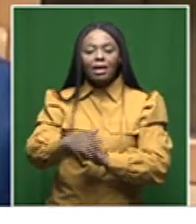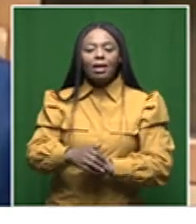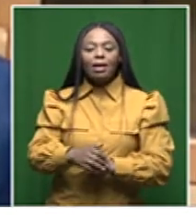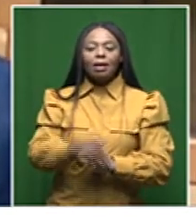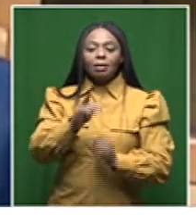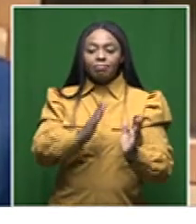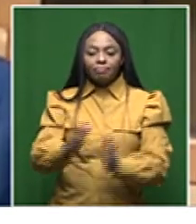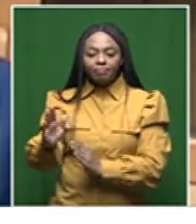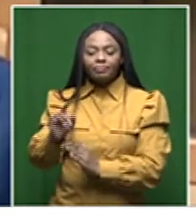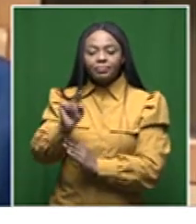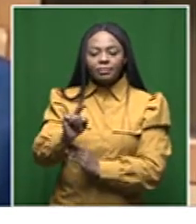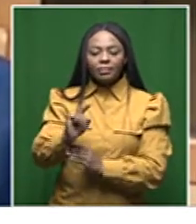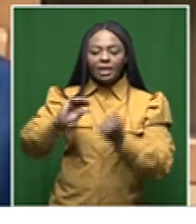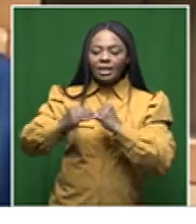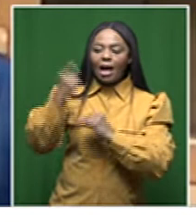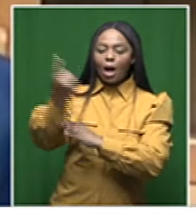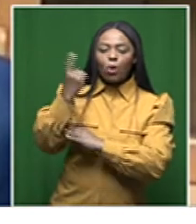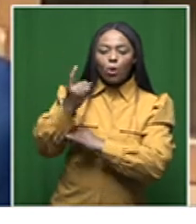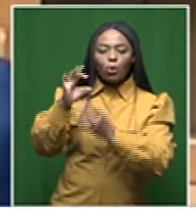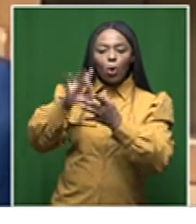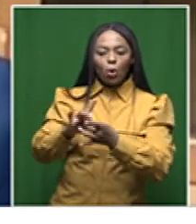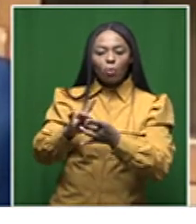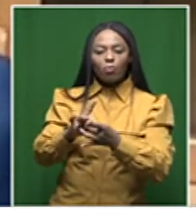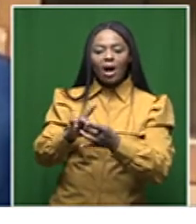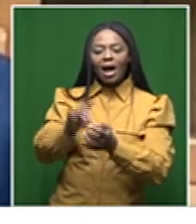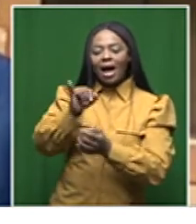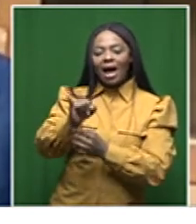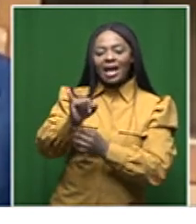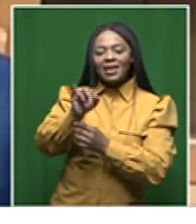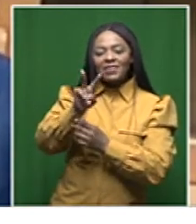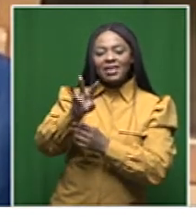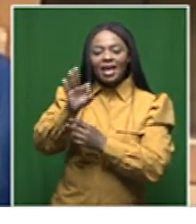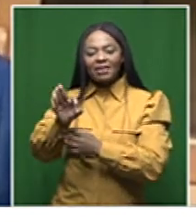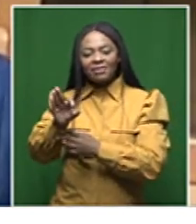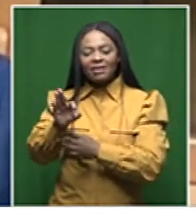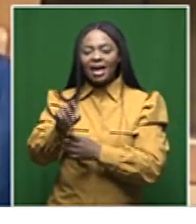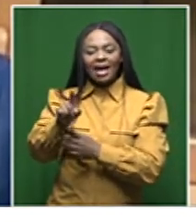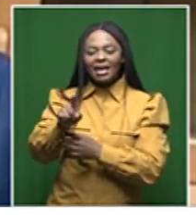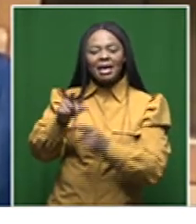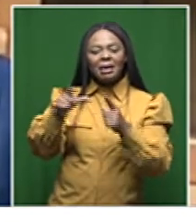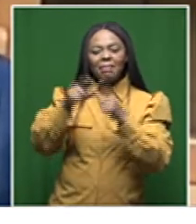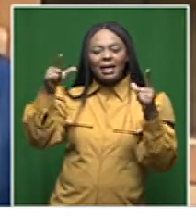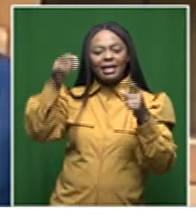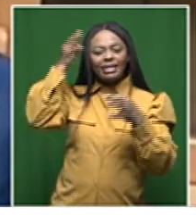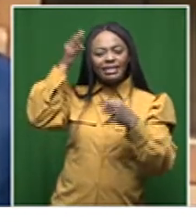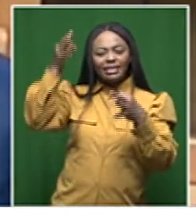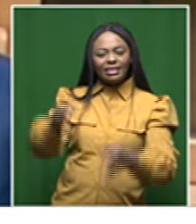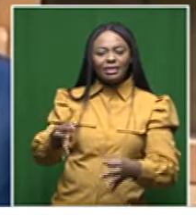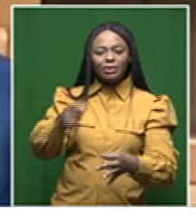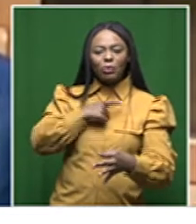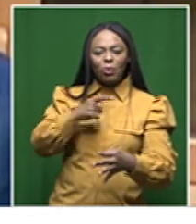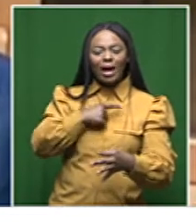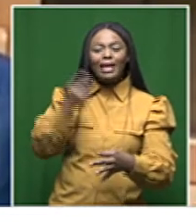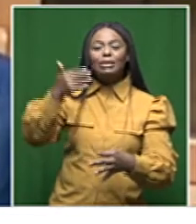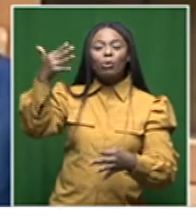jumping from trying on your own at home to IVF, it's always seen as a big jump because of the